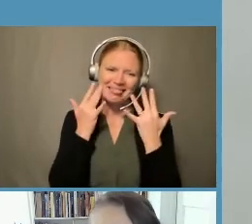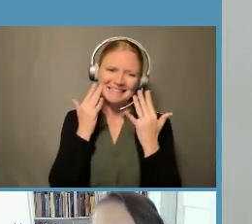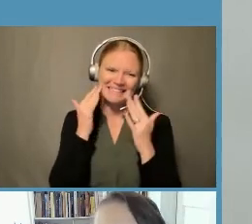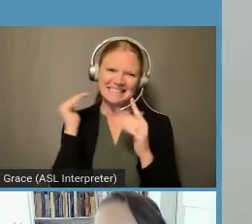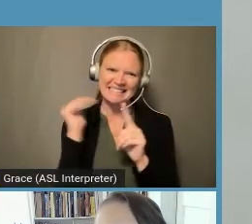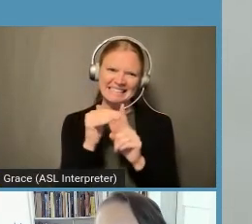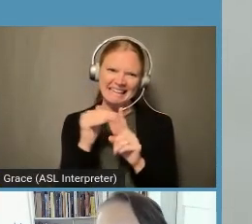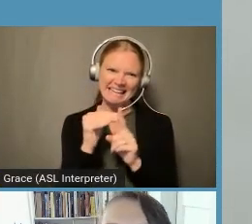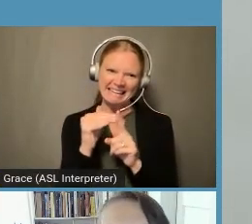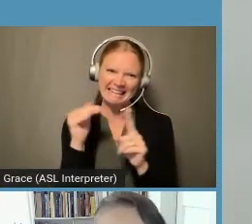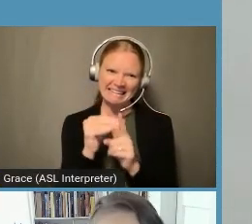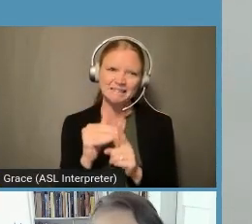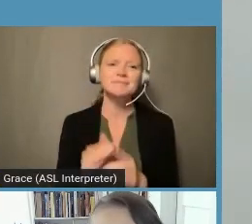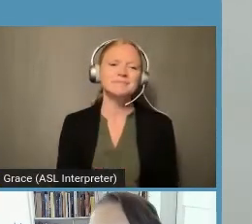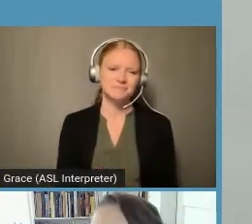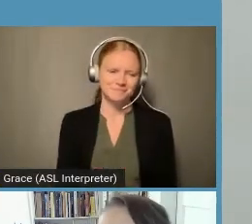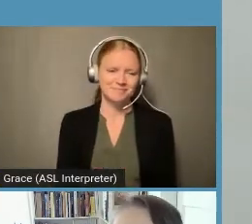people,